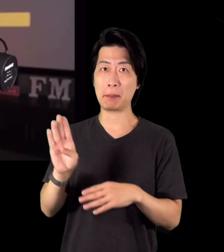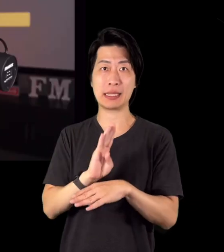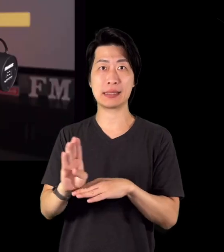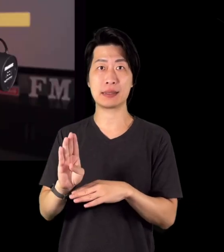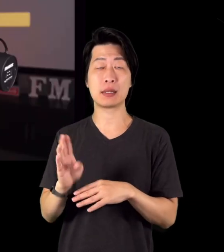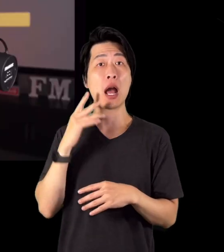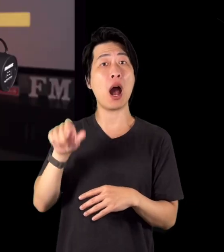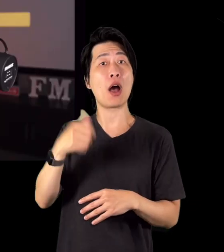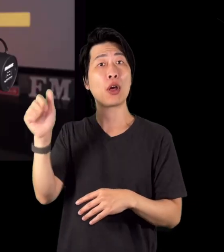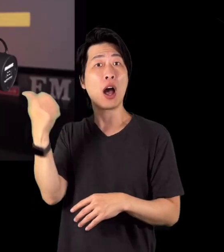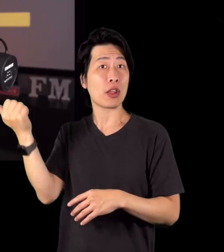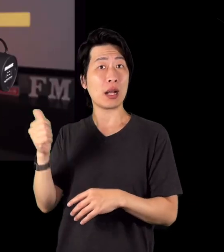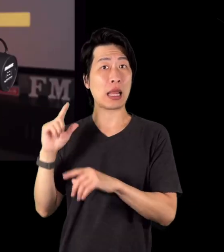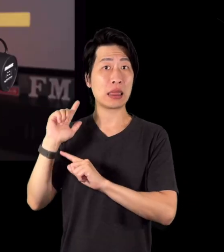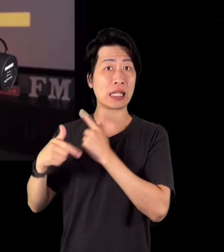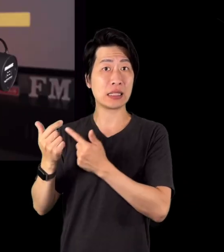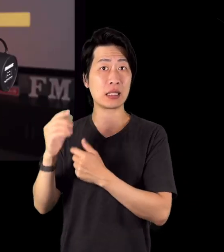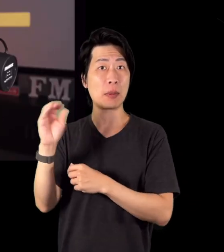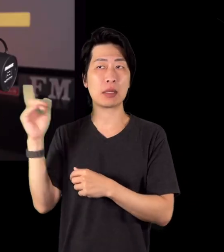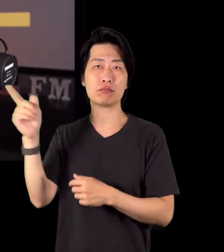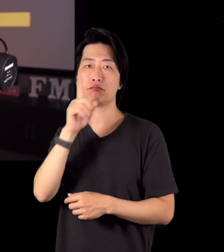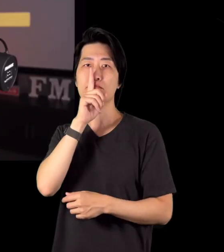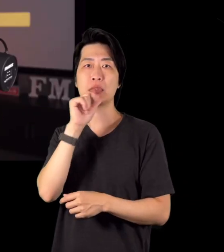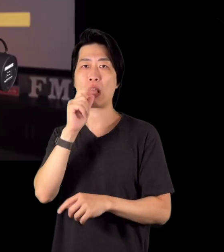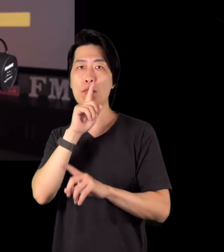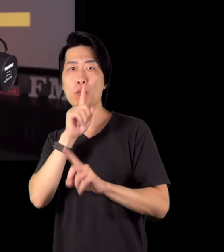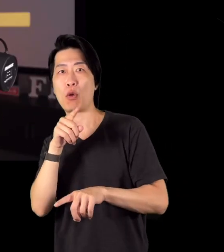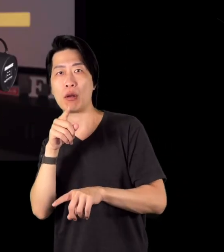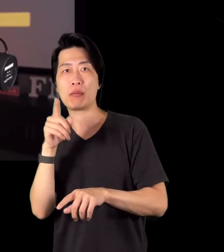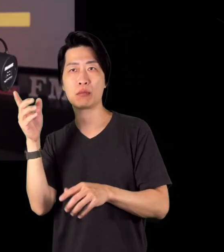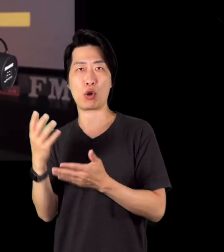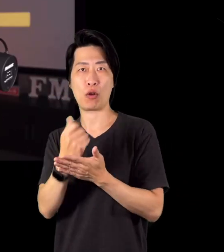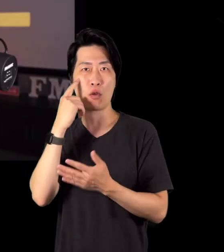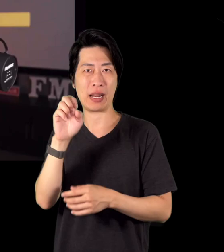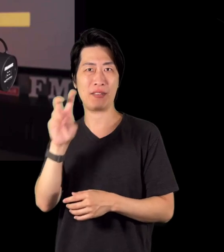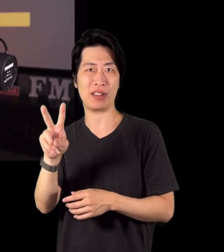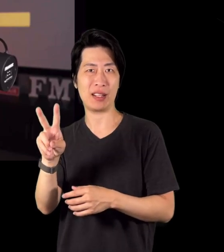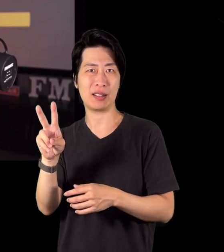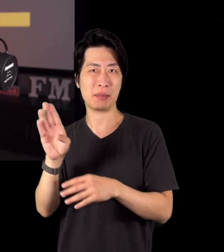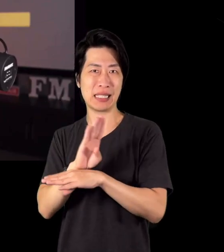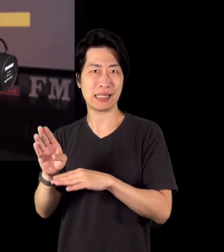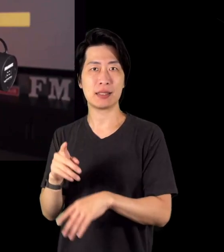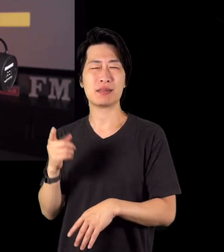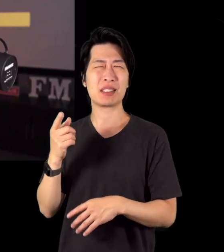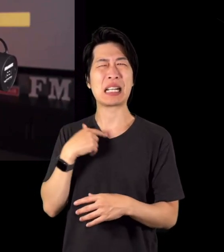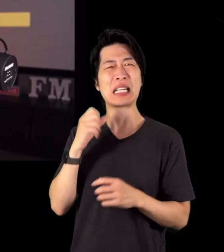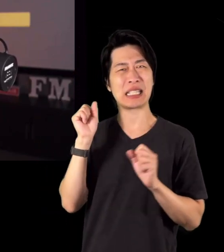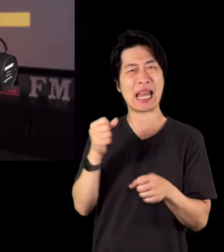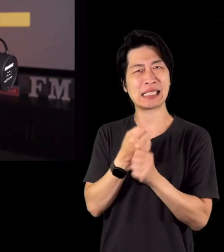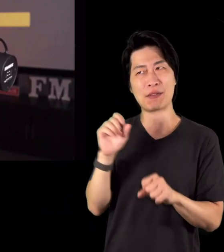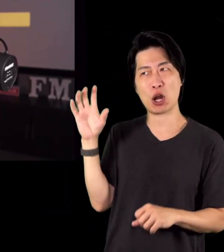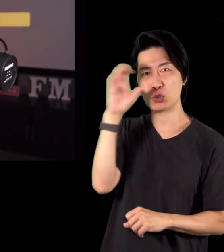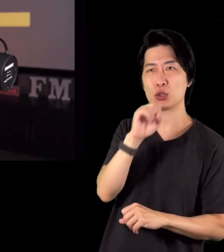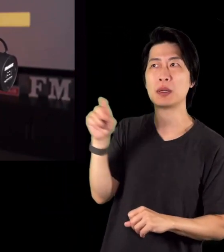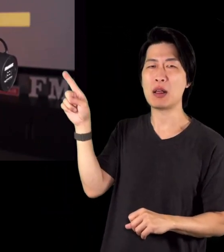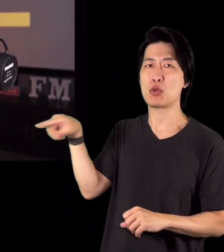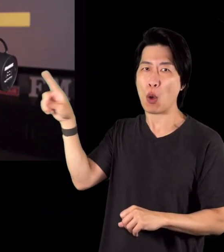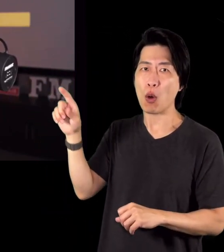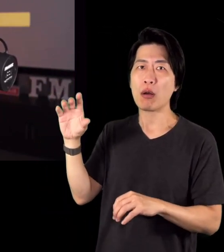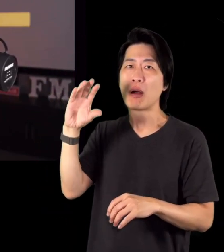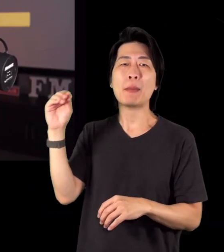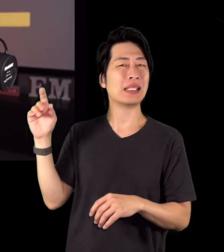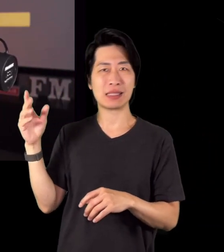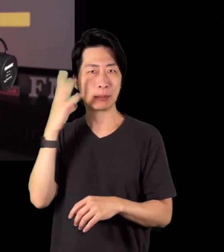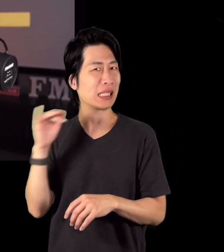even though the other legacy companies don't report their earnings for the EV divisions, it's very safe to assume that these companies are experiencing the